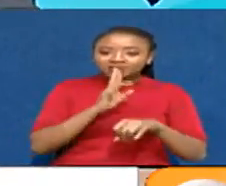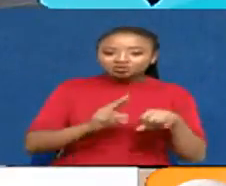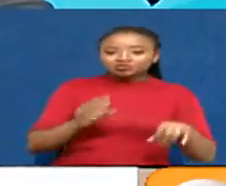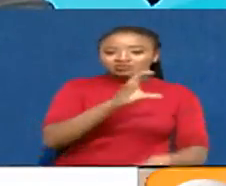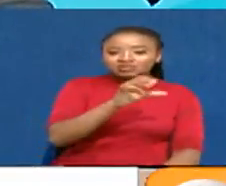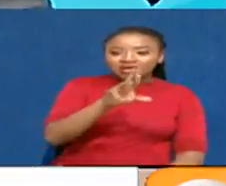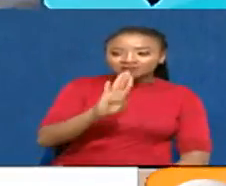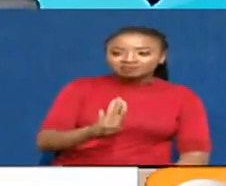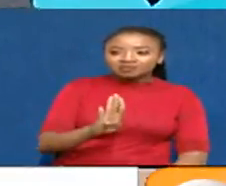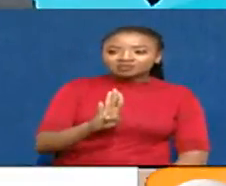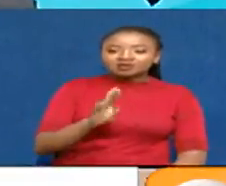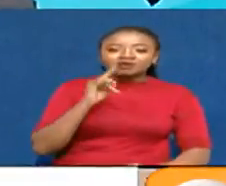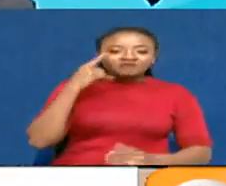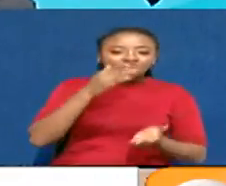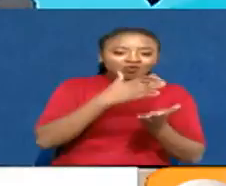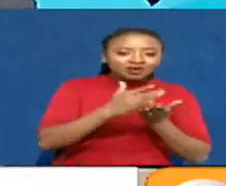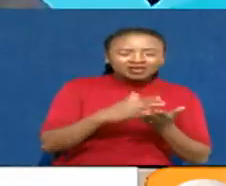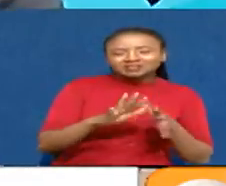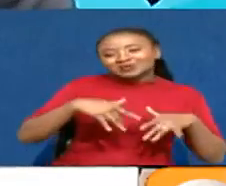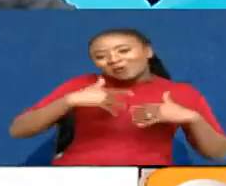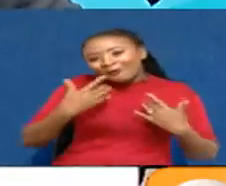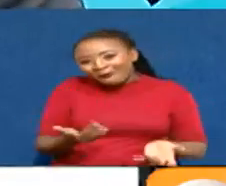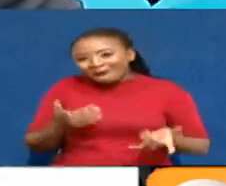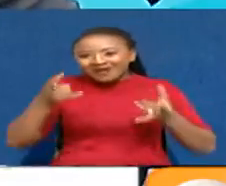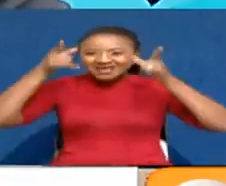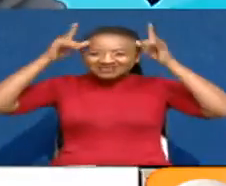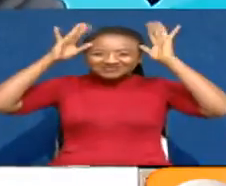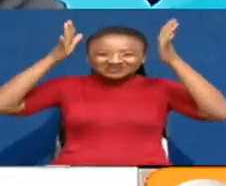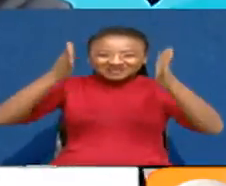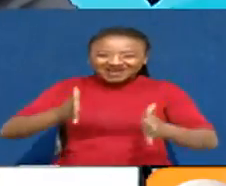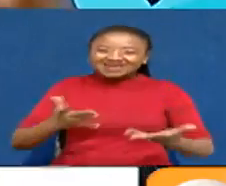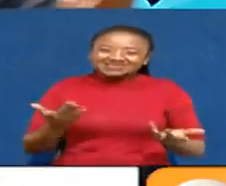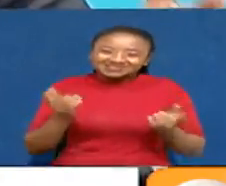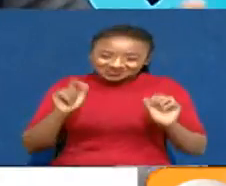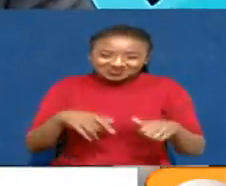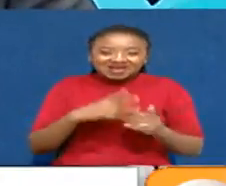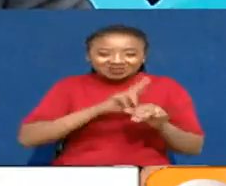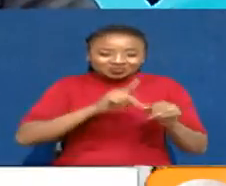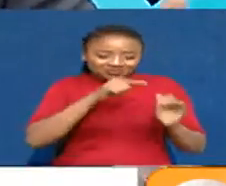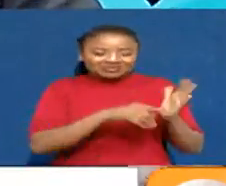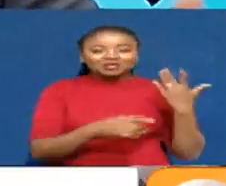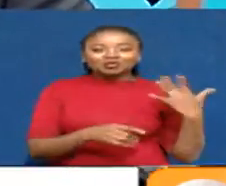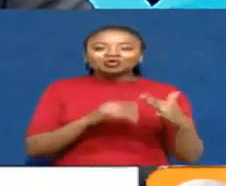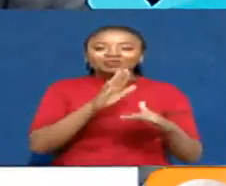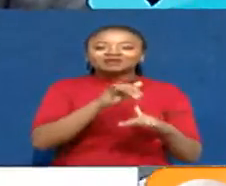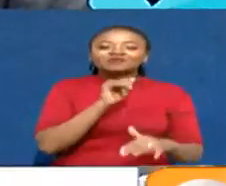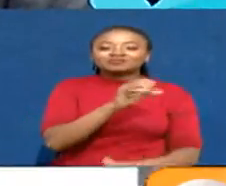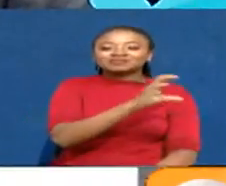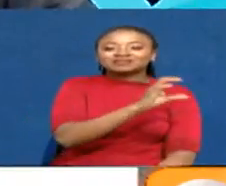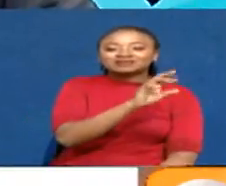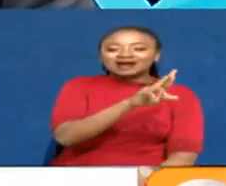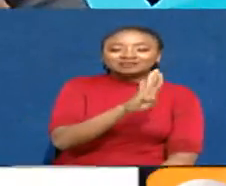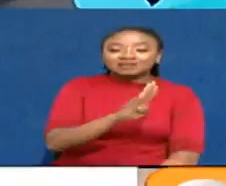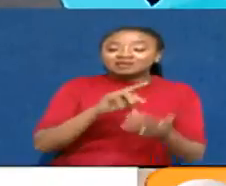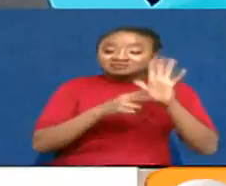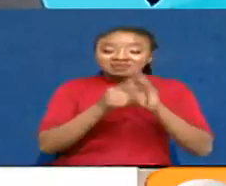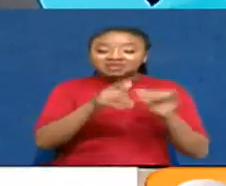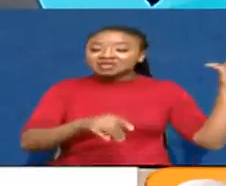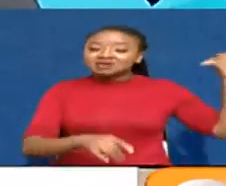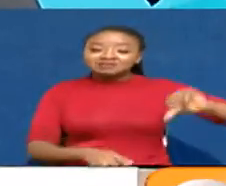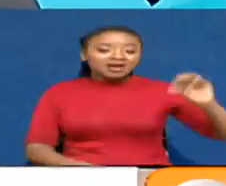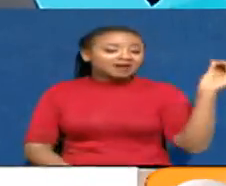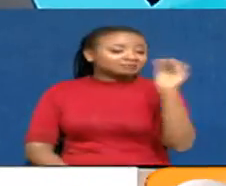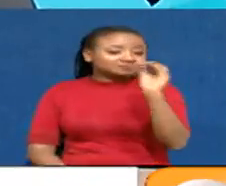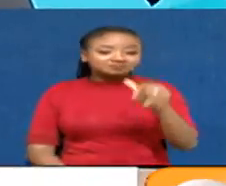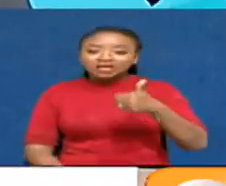I joked once that even maybe for marriage. Yeah. You know, you never know. But the CRB is not a bad thing, yeah. Right? The